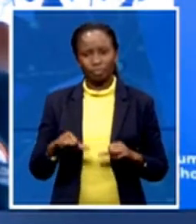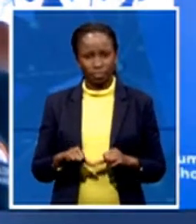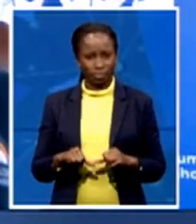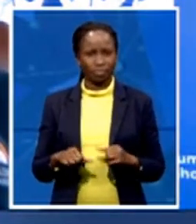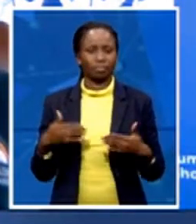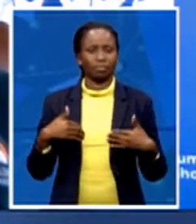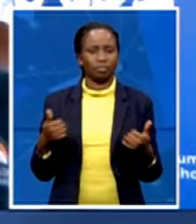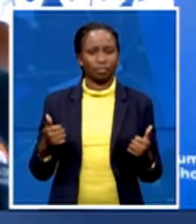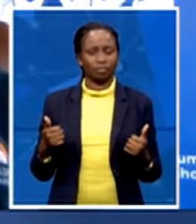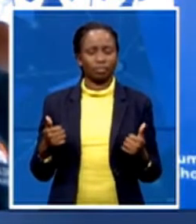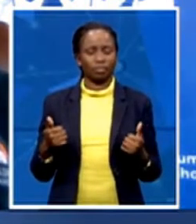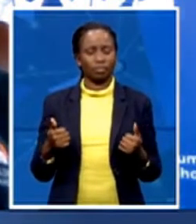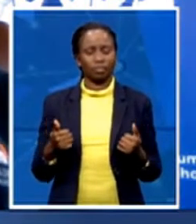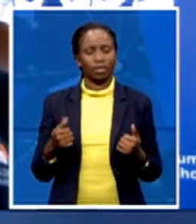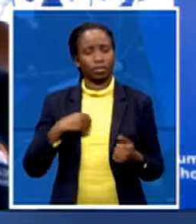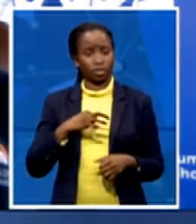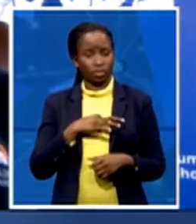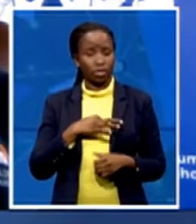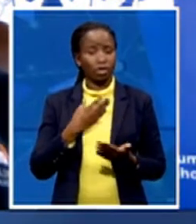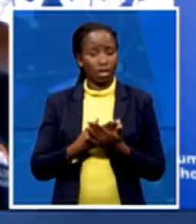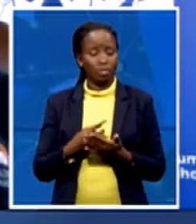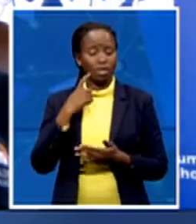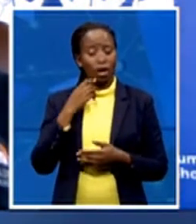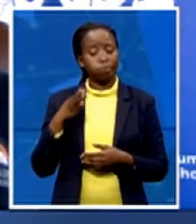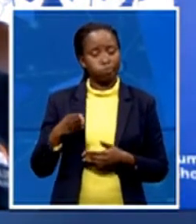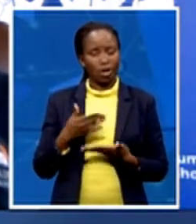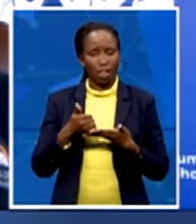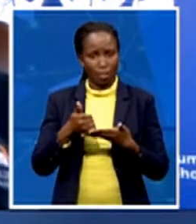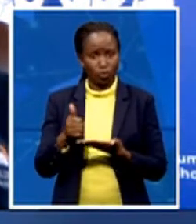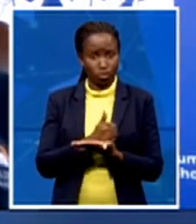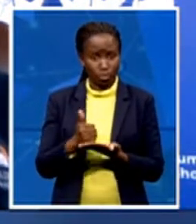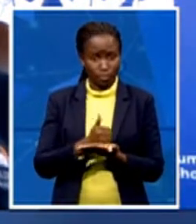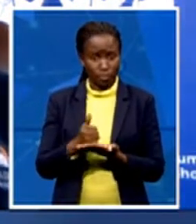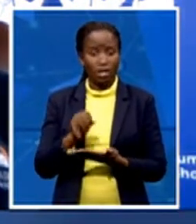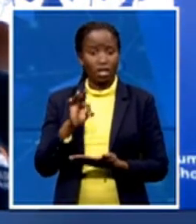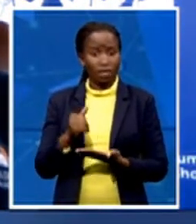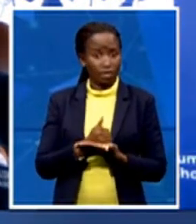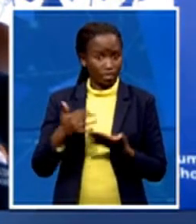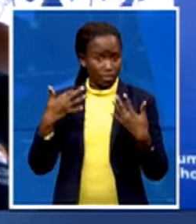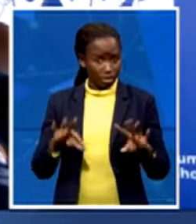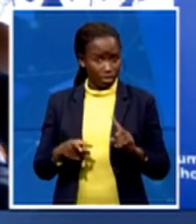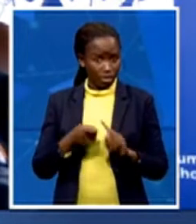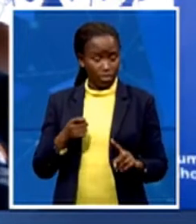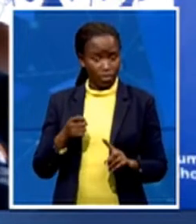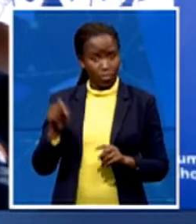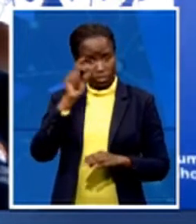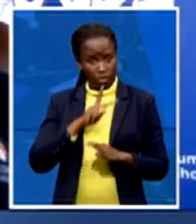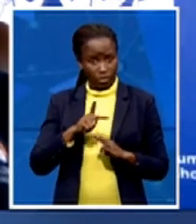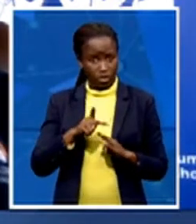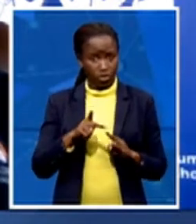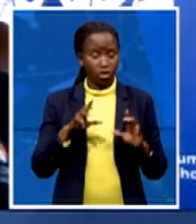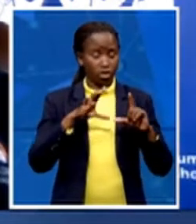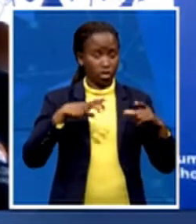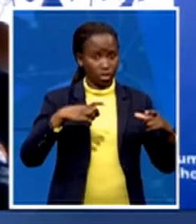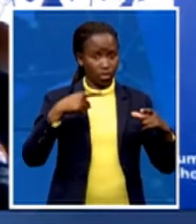register. If you are registered with a professional body like South African Nursing Council, Health Professional Council, and all of those,